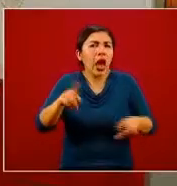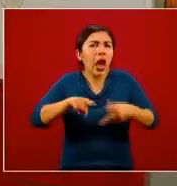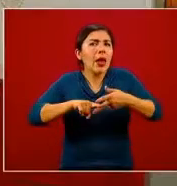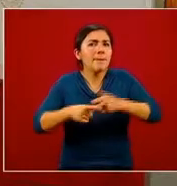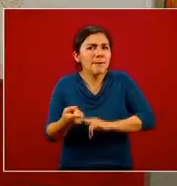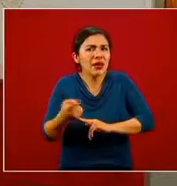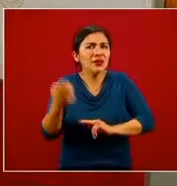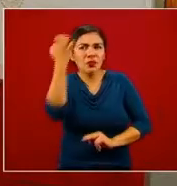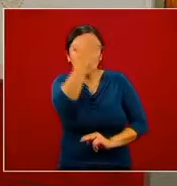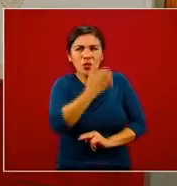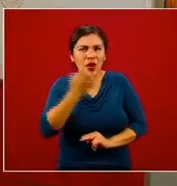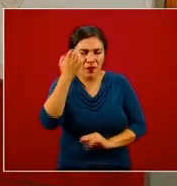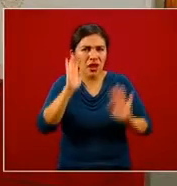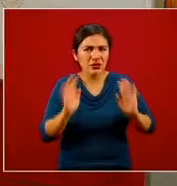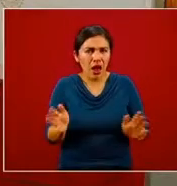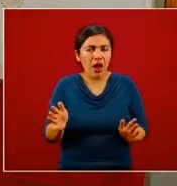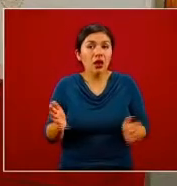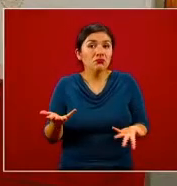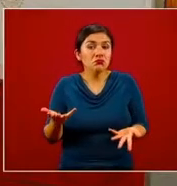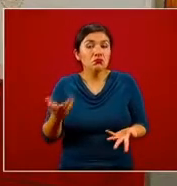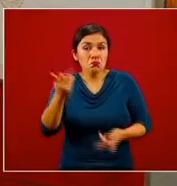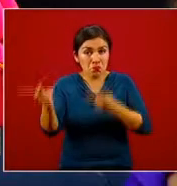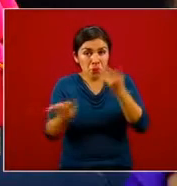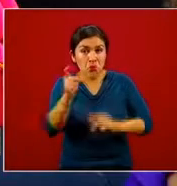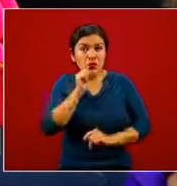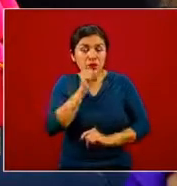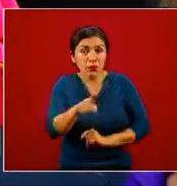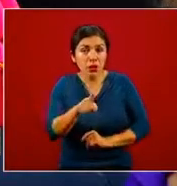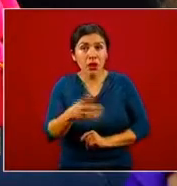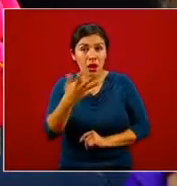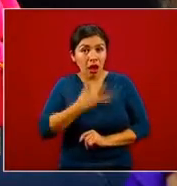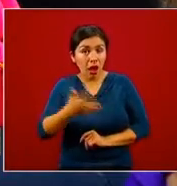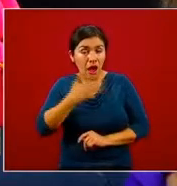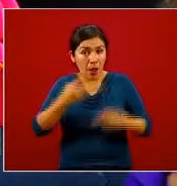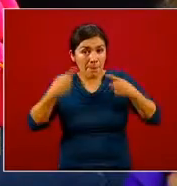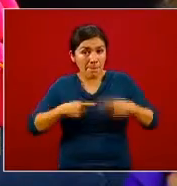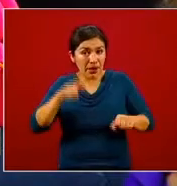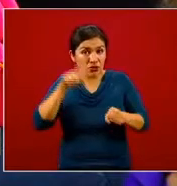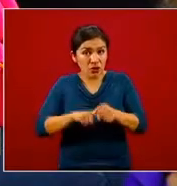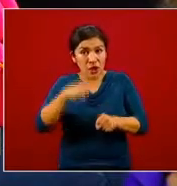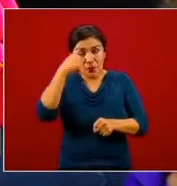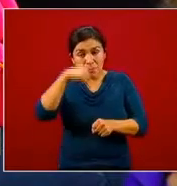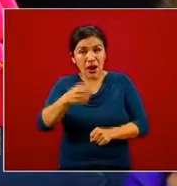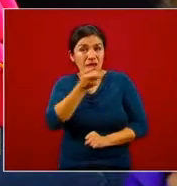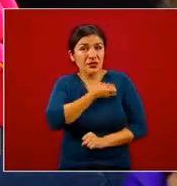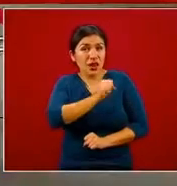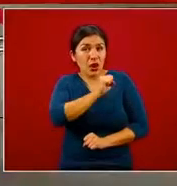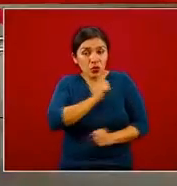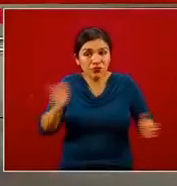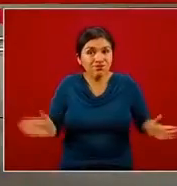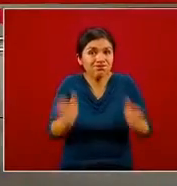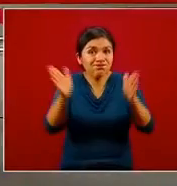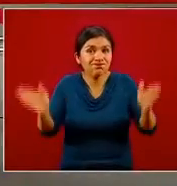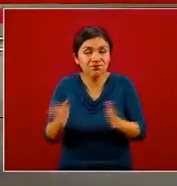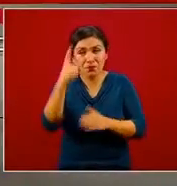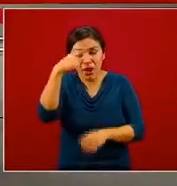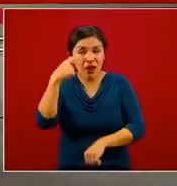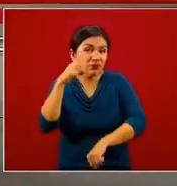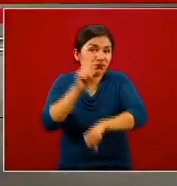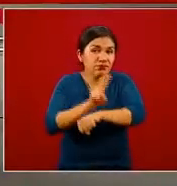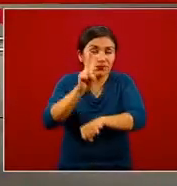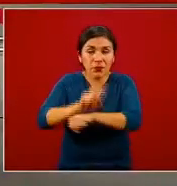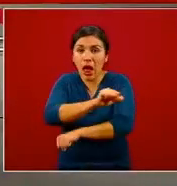So the guide that was published, how does that impact what's happening in Mexico? Because you said that they already started these types of